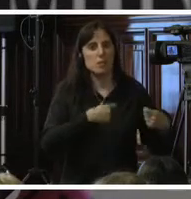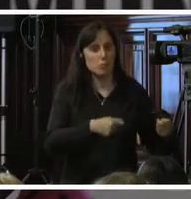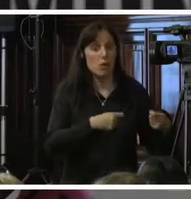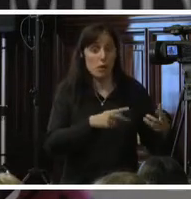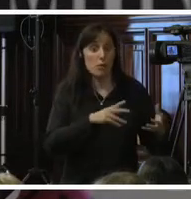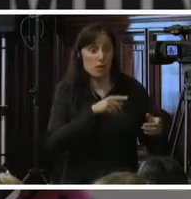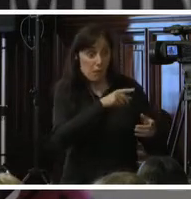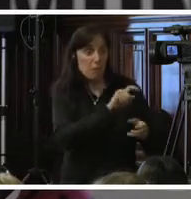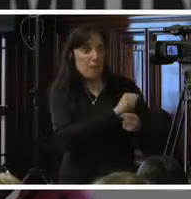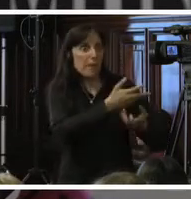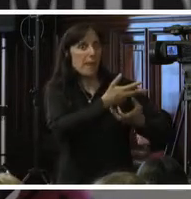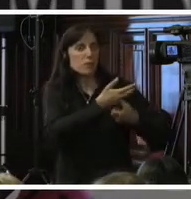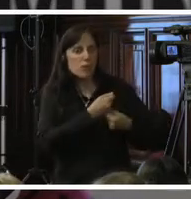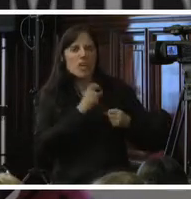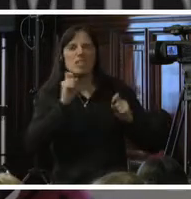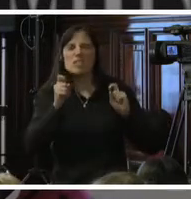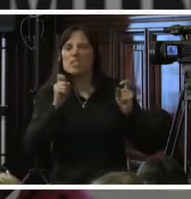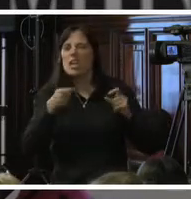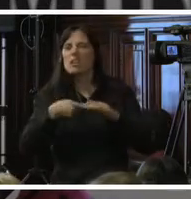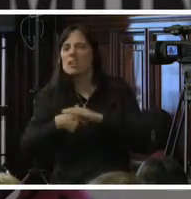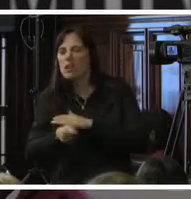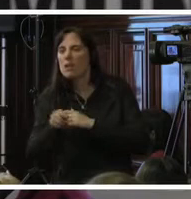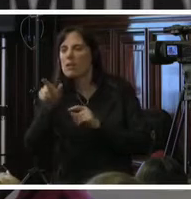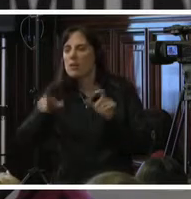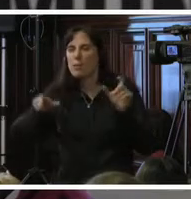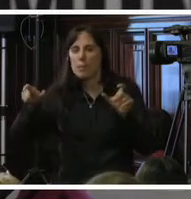help trafficked persons.